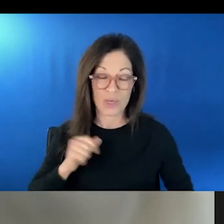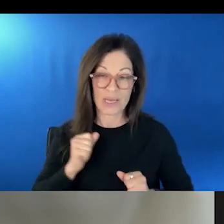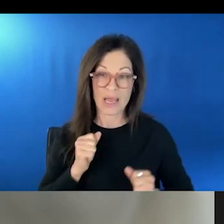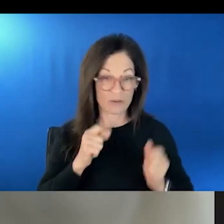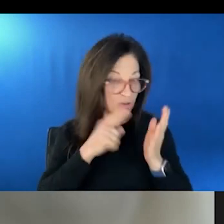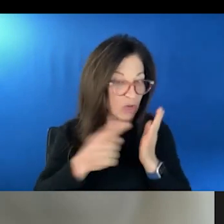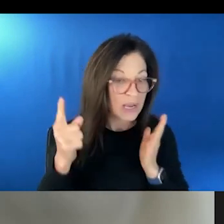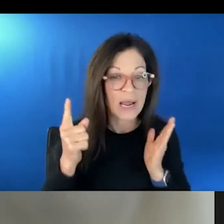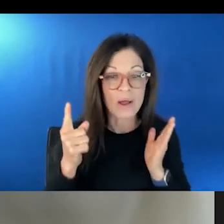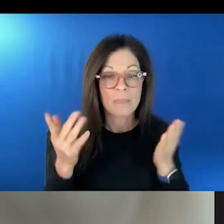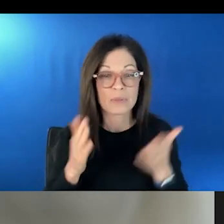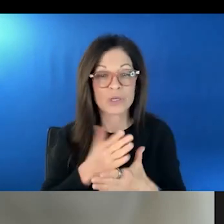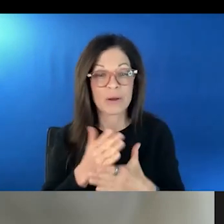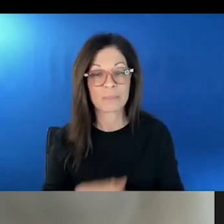out.